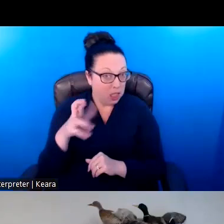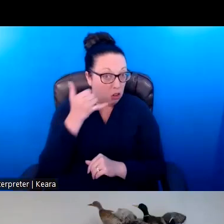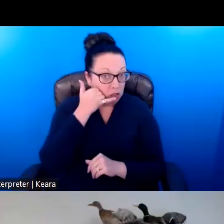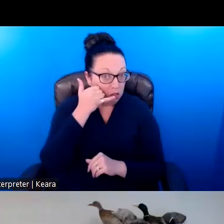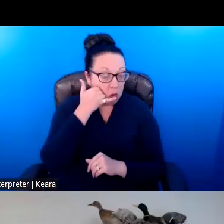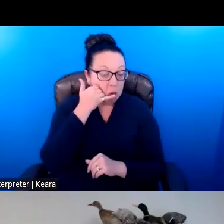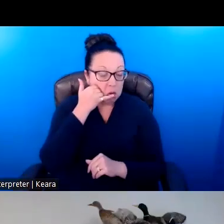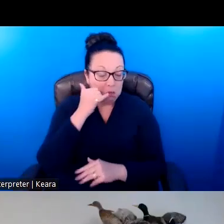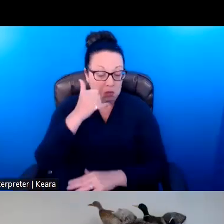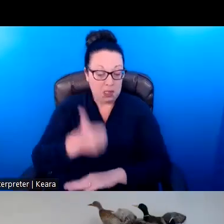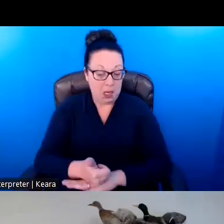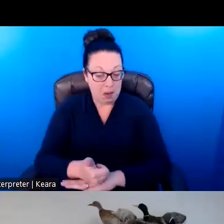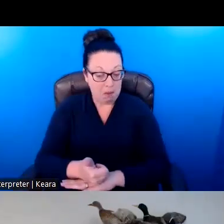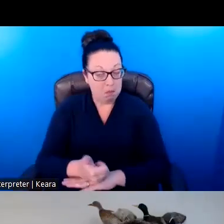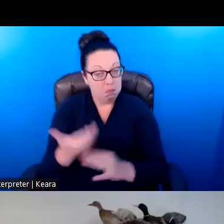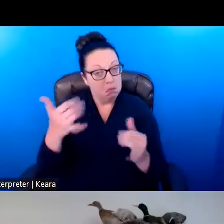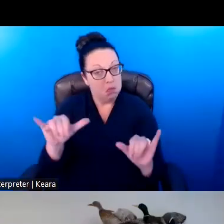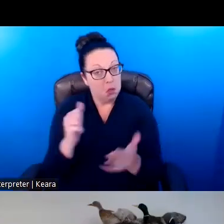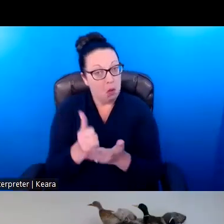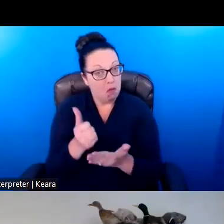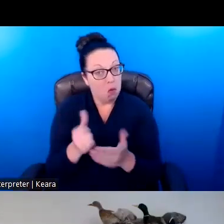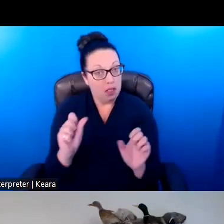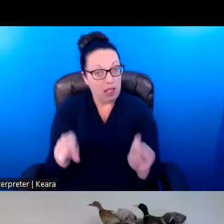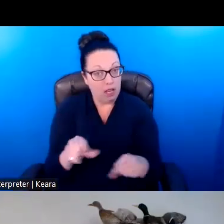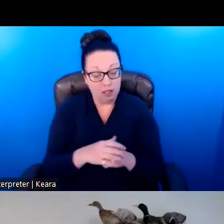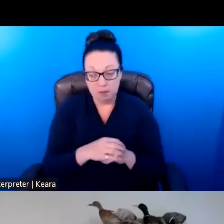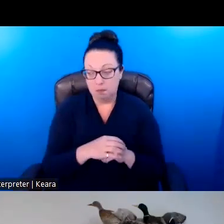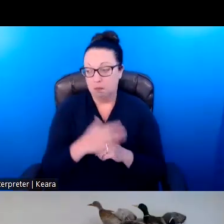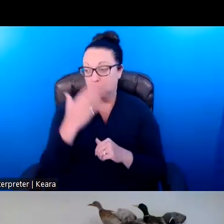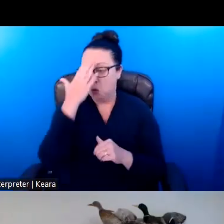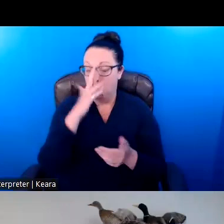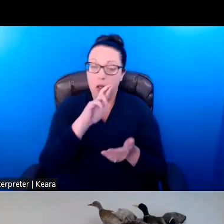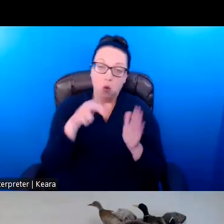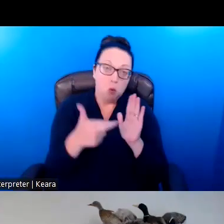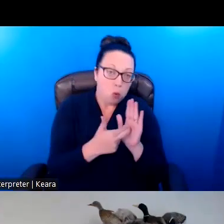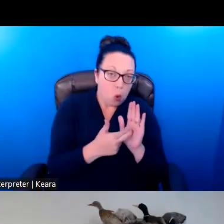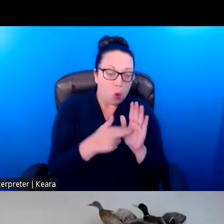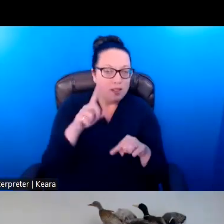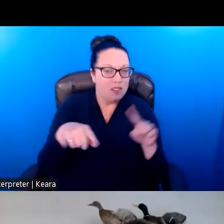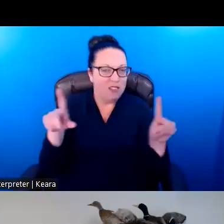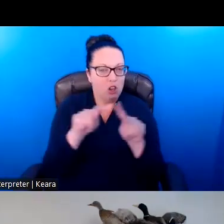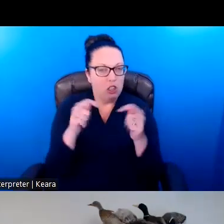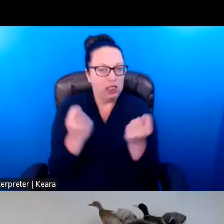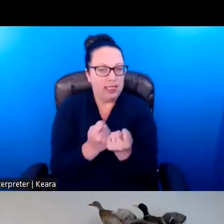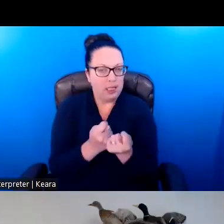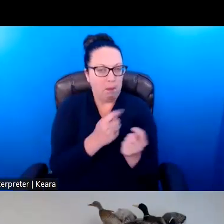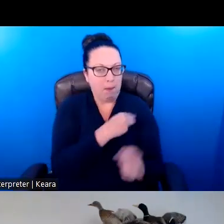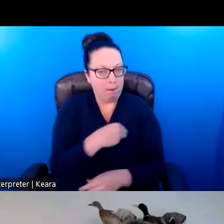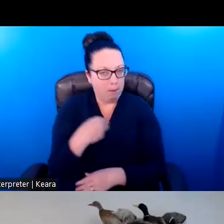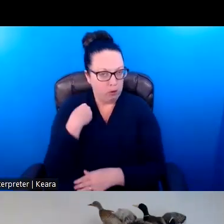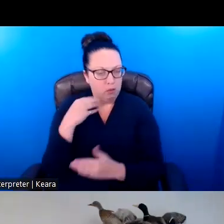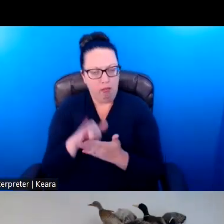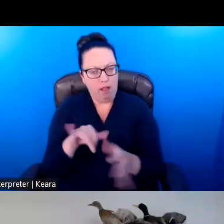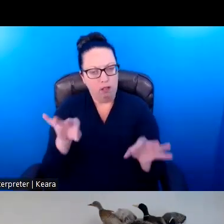than I can count, and it can still be helpful. Knowing the roles of various treatment team members is another important thing. Whether you're talking to a